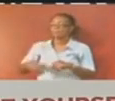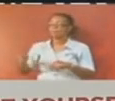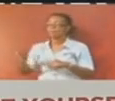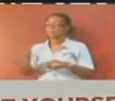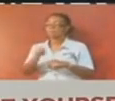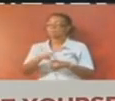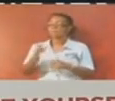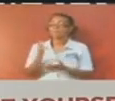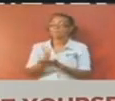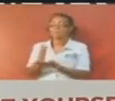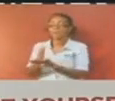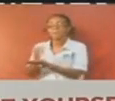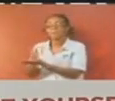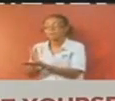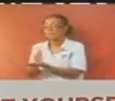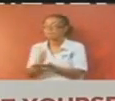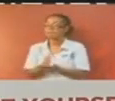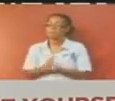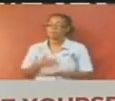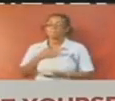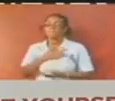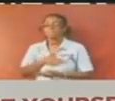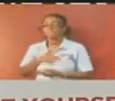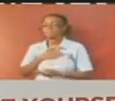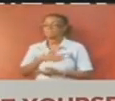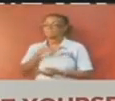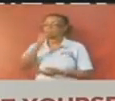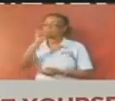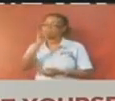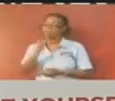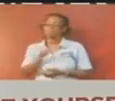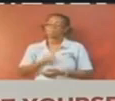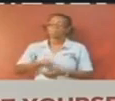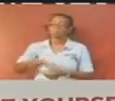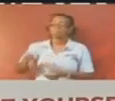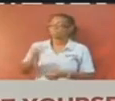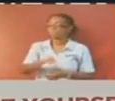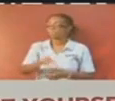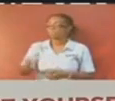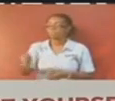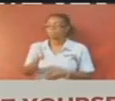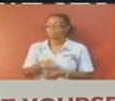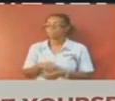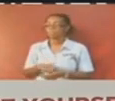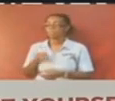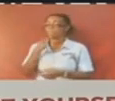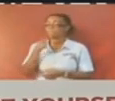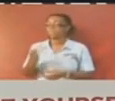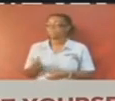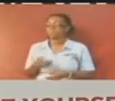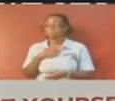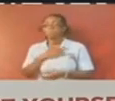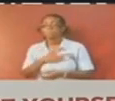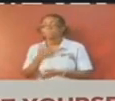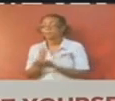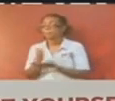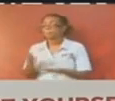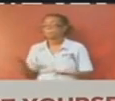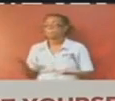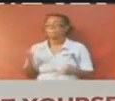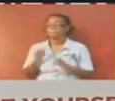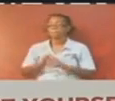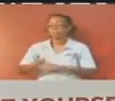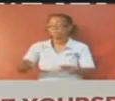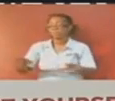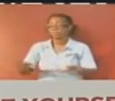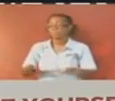to the population. We implemented rollback measures. On April 1st,